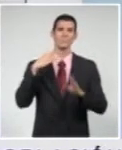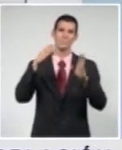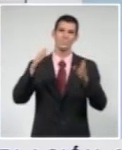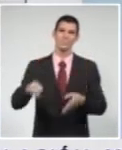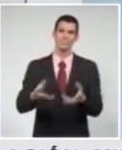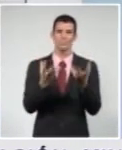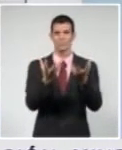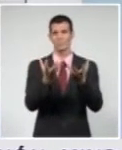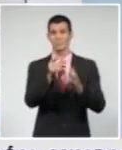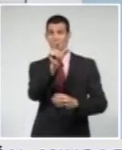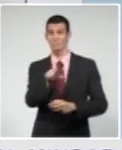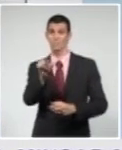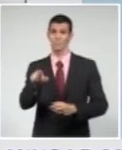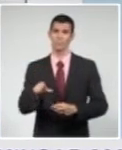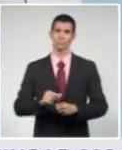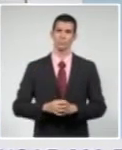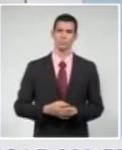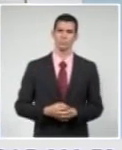million.